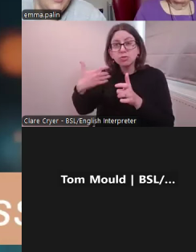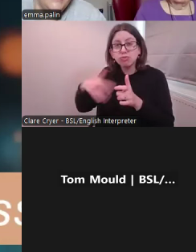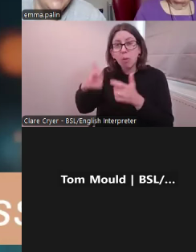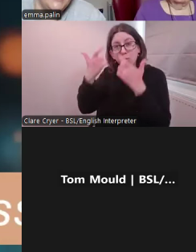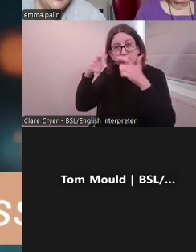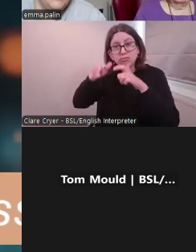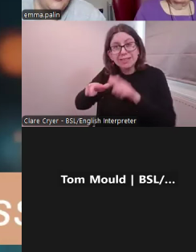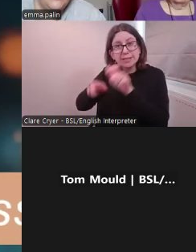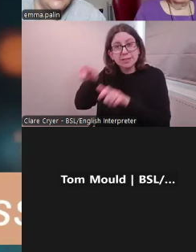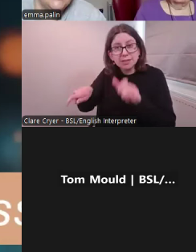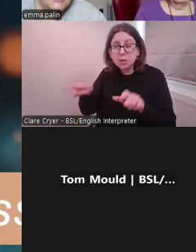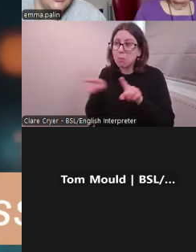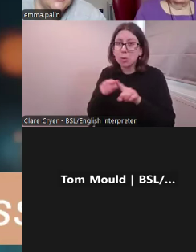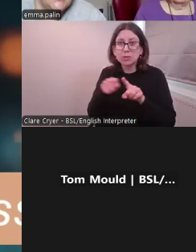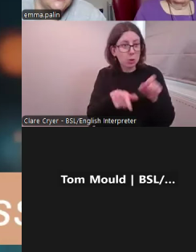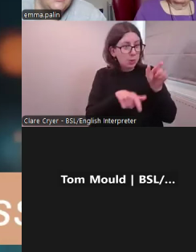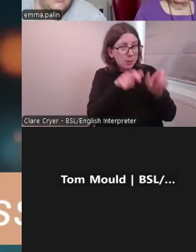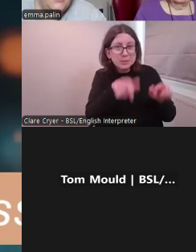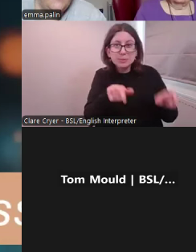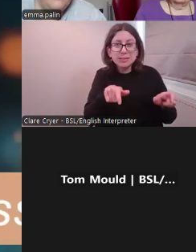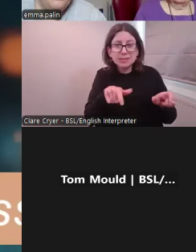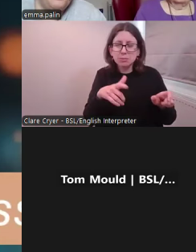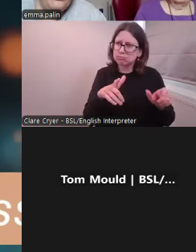feel when they're taking part in these sessions.